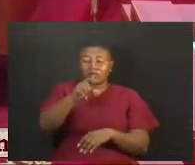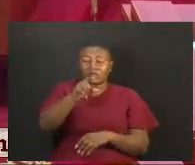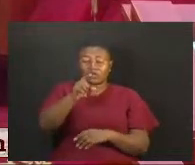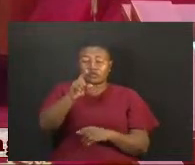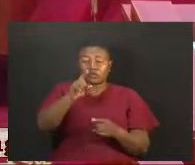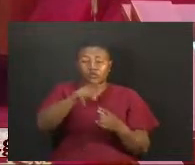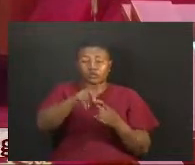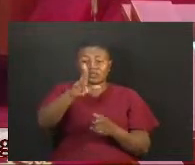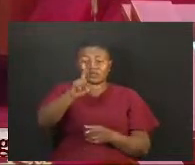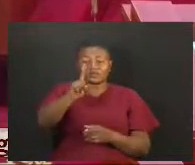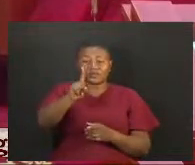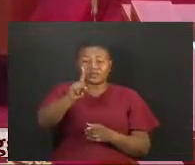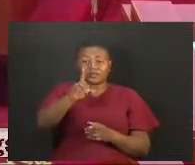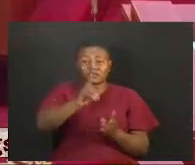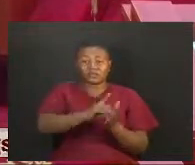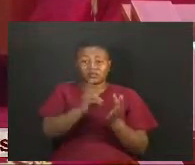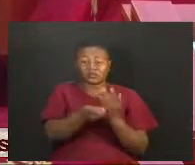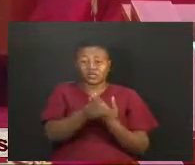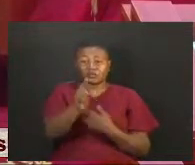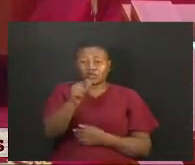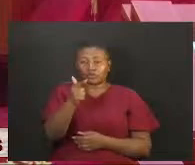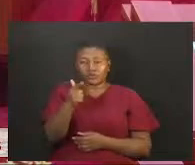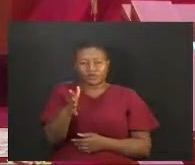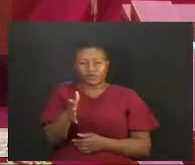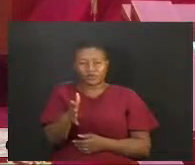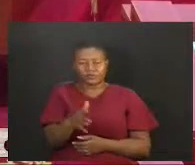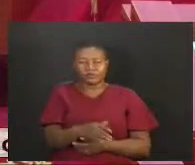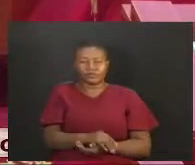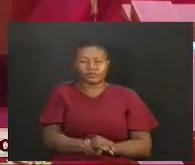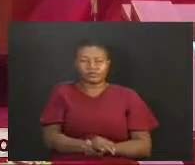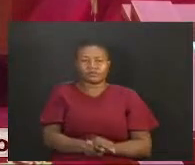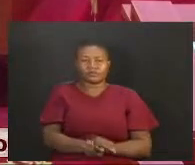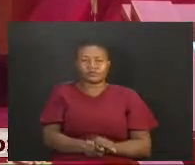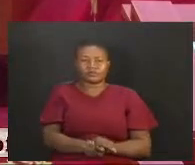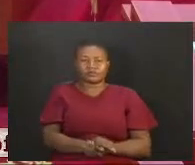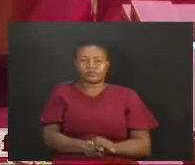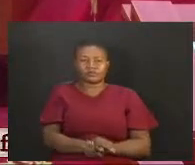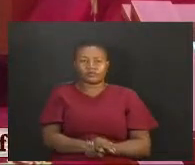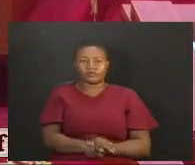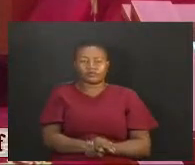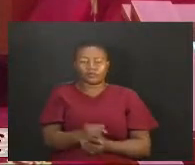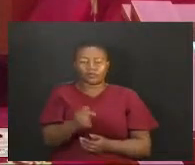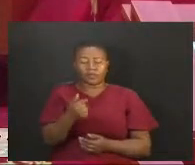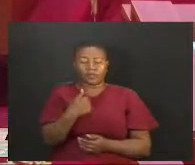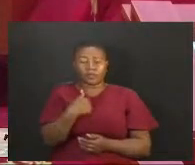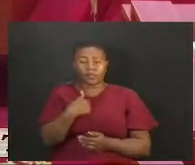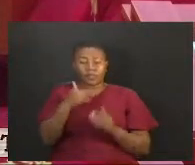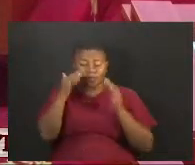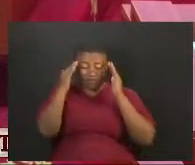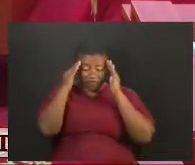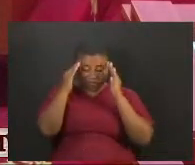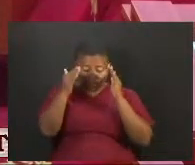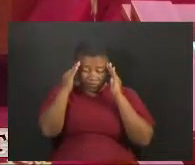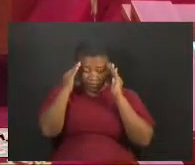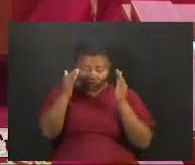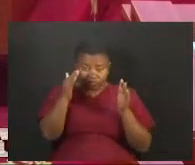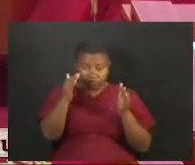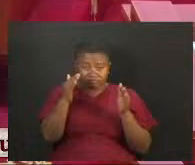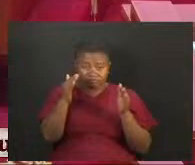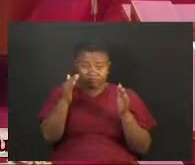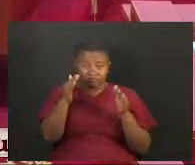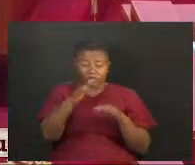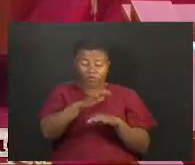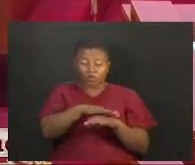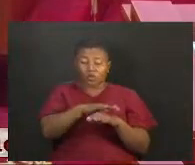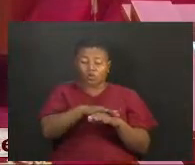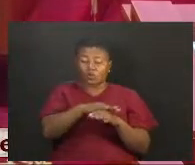2025. Right, Honorable Speaker. Mr. Speaker, I now focus my attention on the state of the Ghanaian